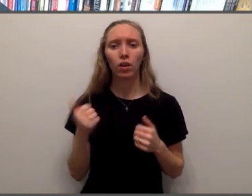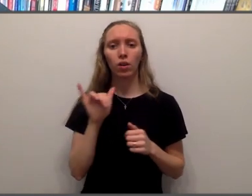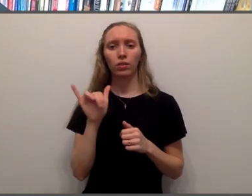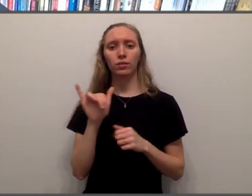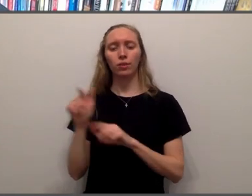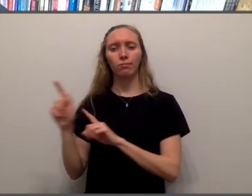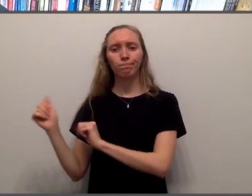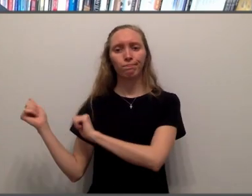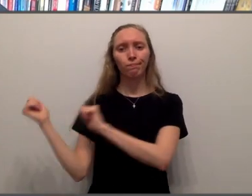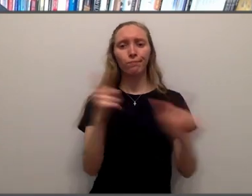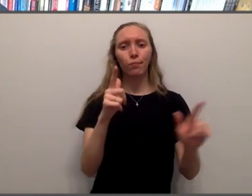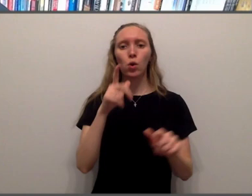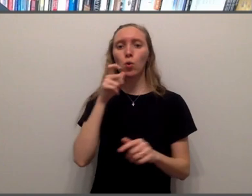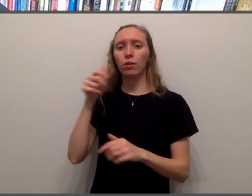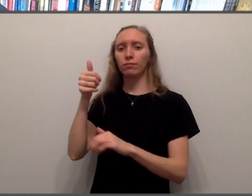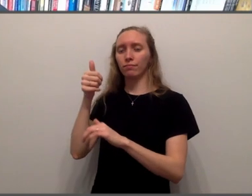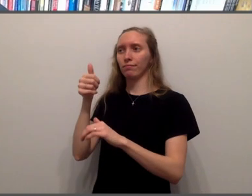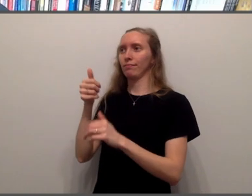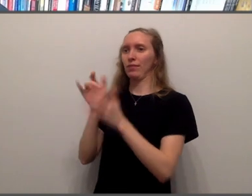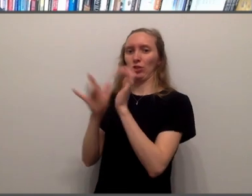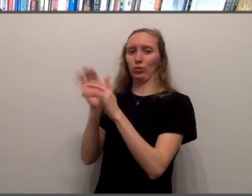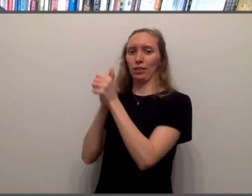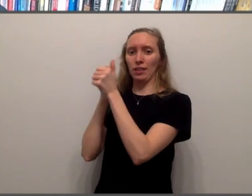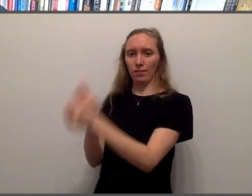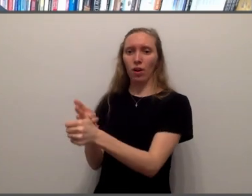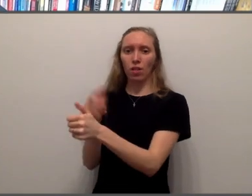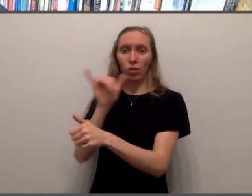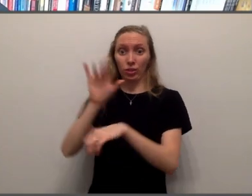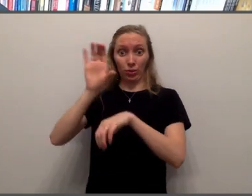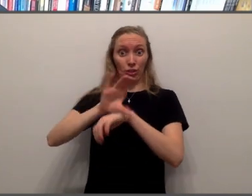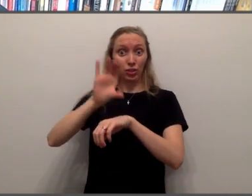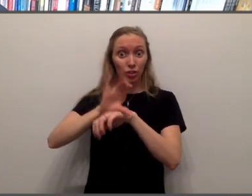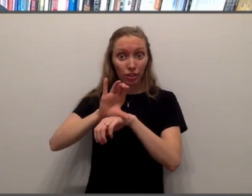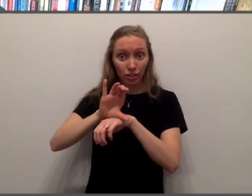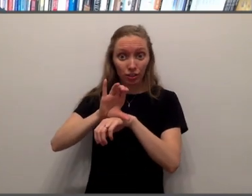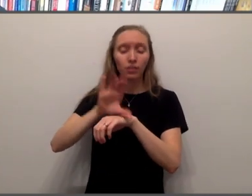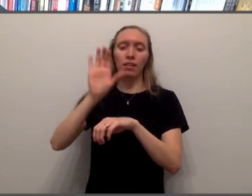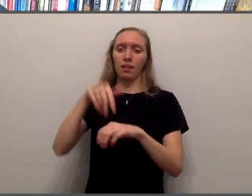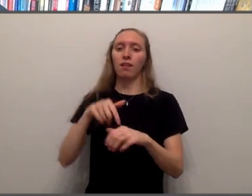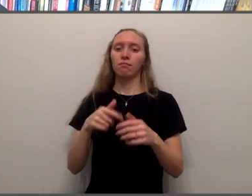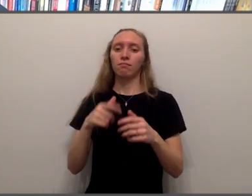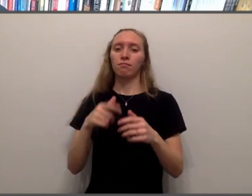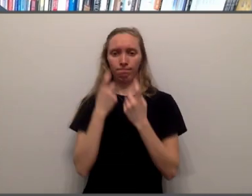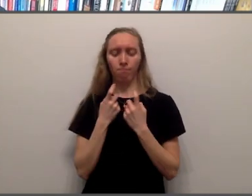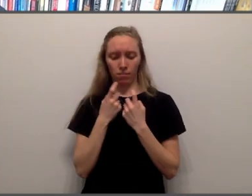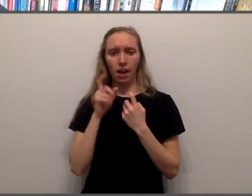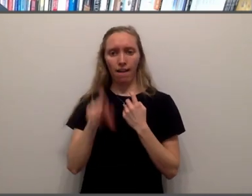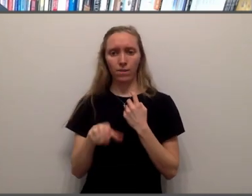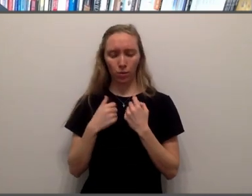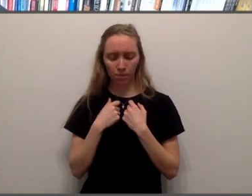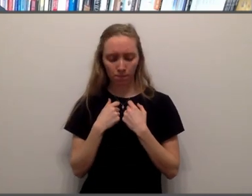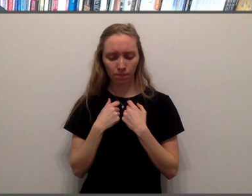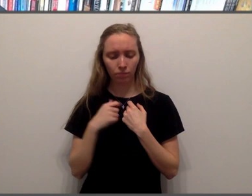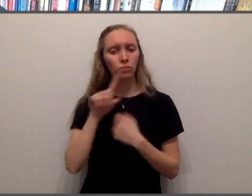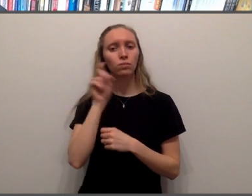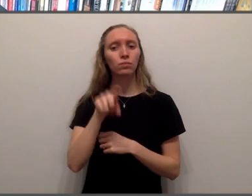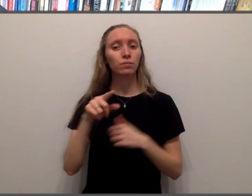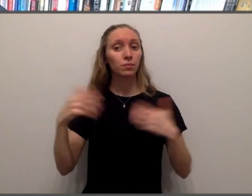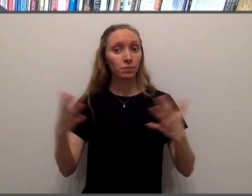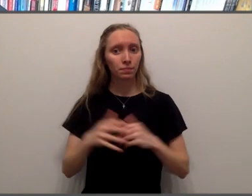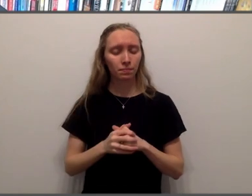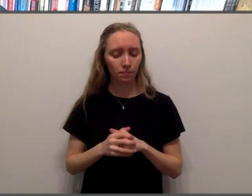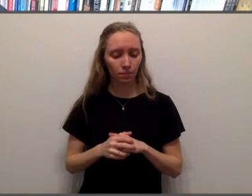as those who are called to be His church. And that question is this: what do people experience when